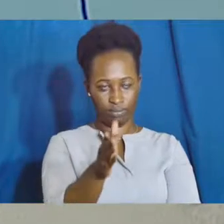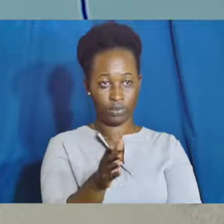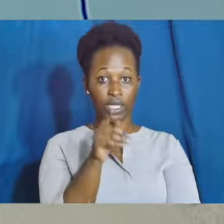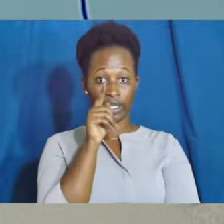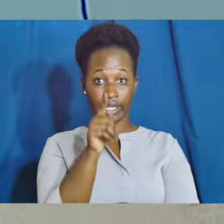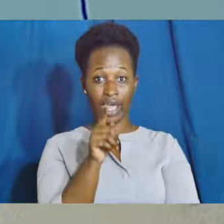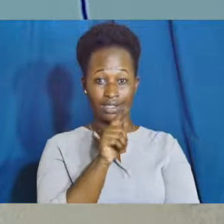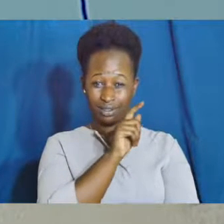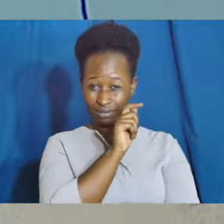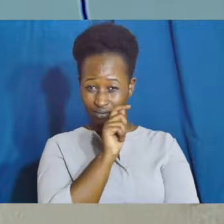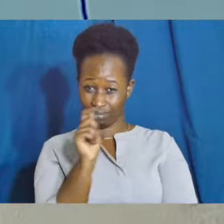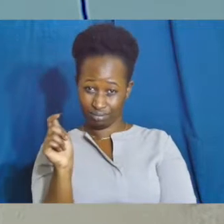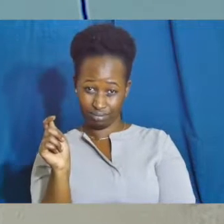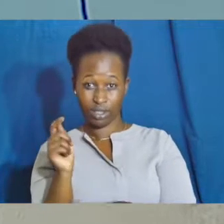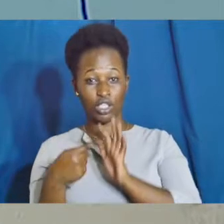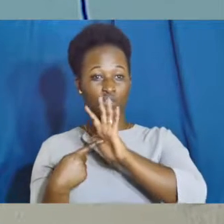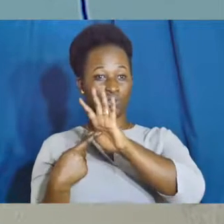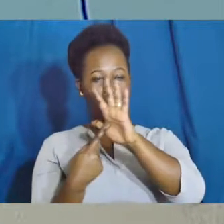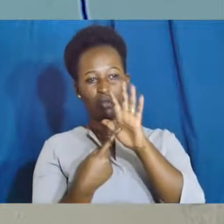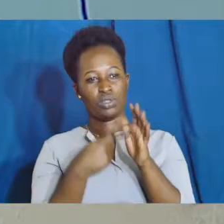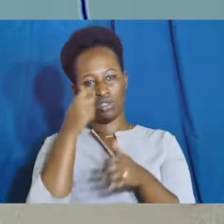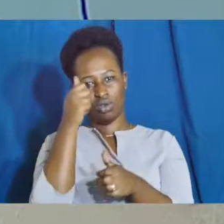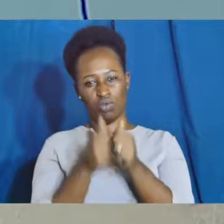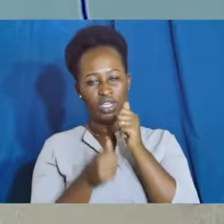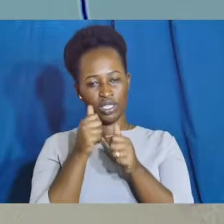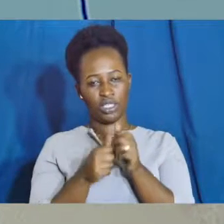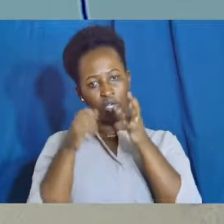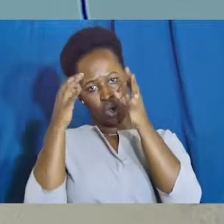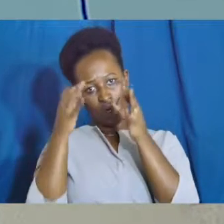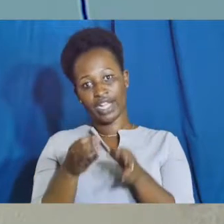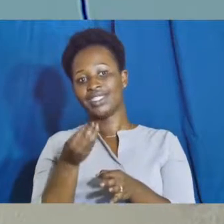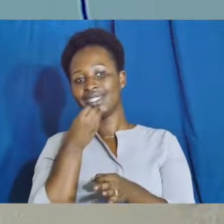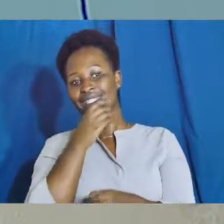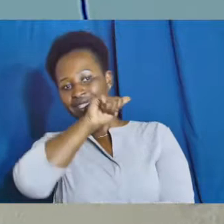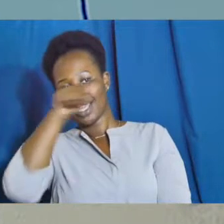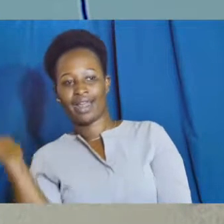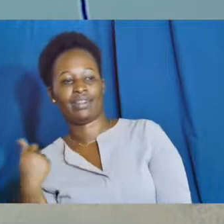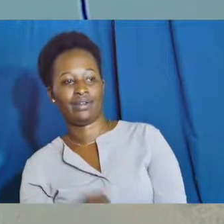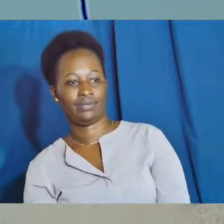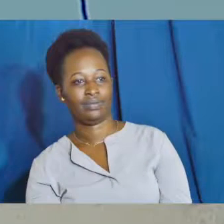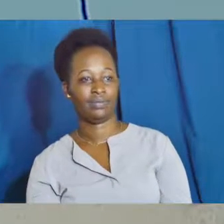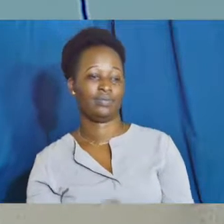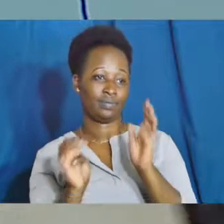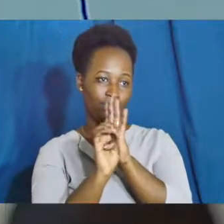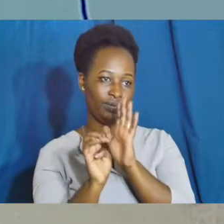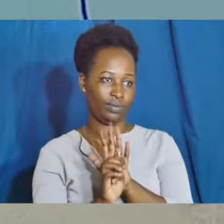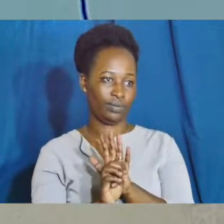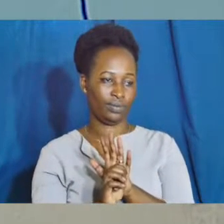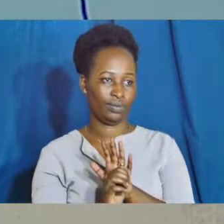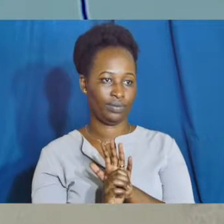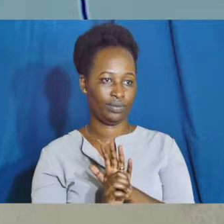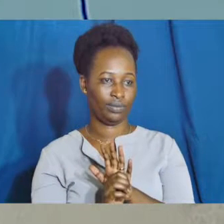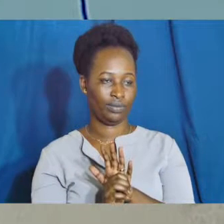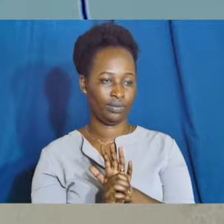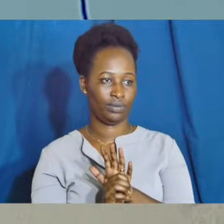That arrow shows which organism eats the other. Take an example, like